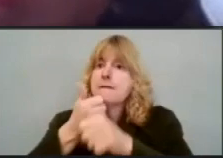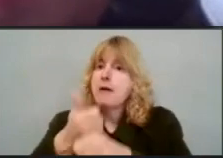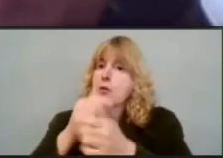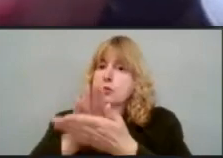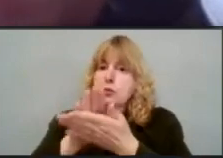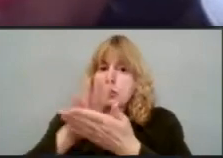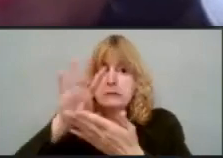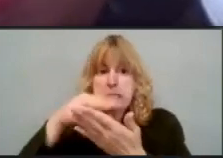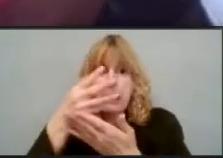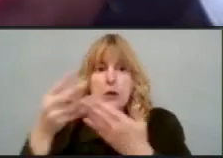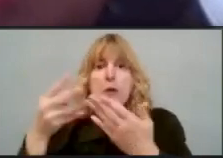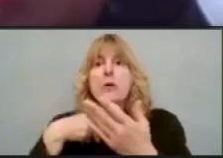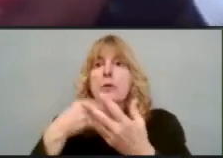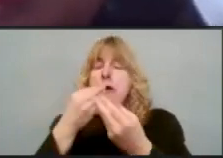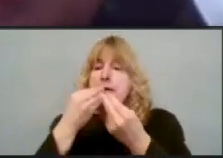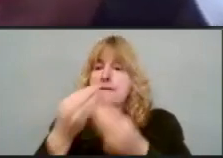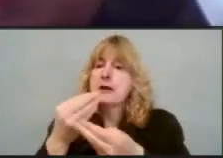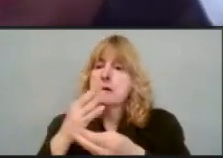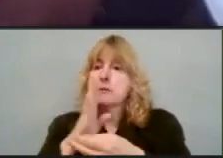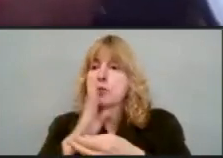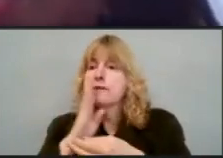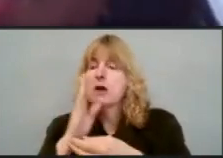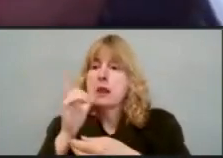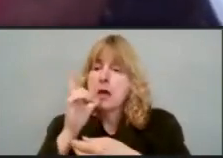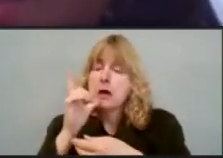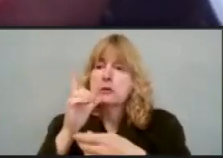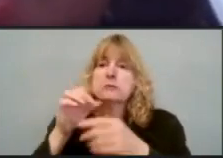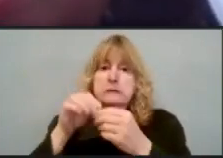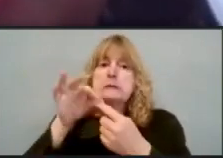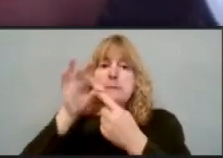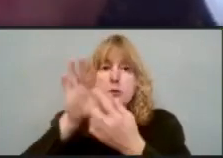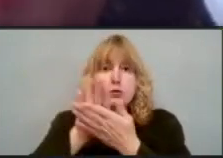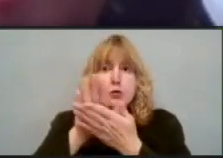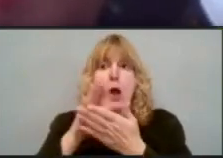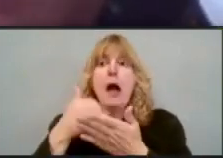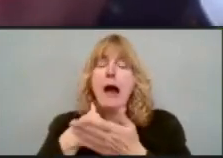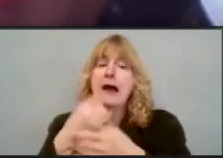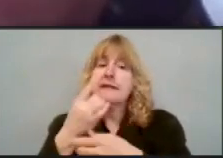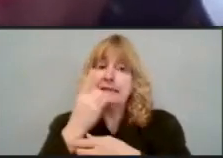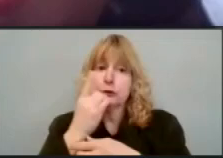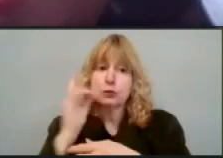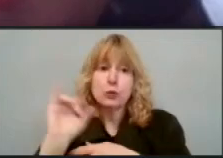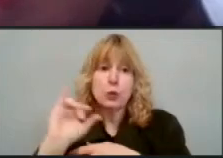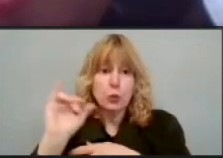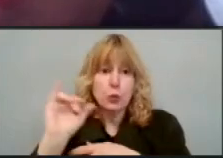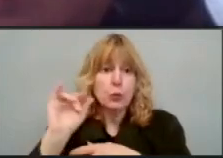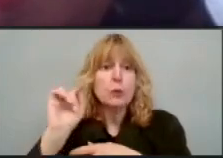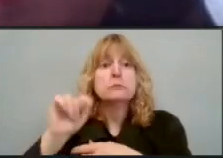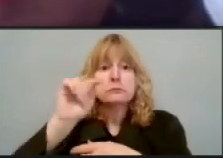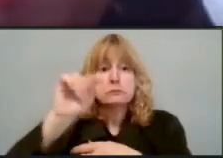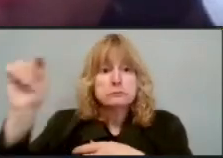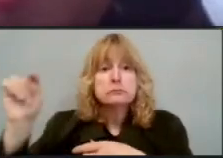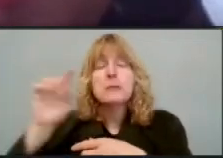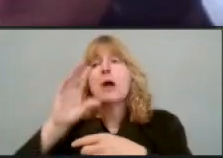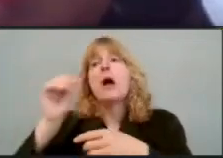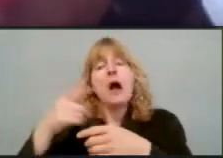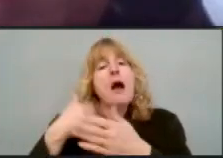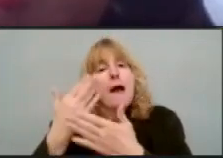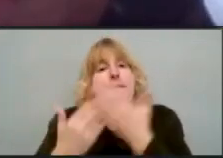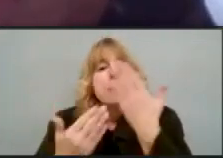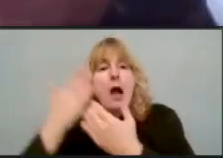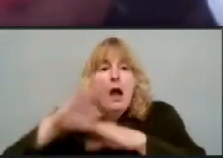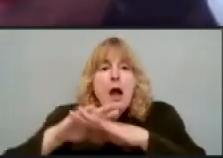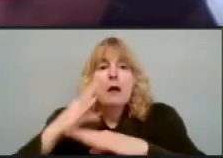We feed them breakfast and lunch, and in certain schools, they get fed dinner, and they have that hands-on